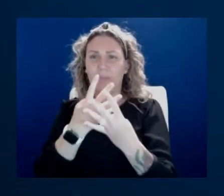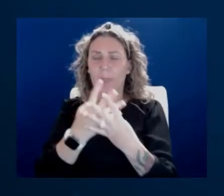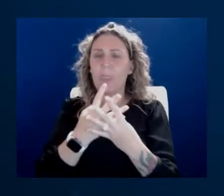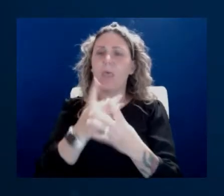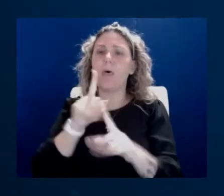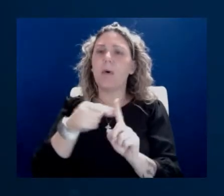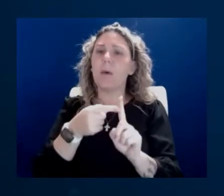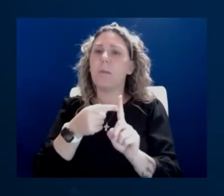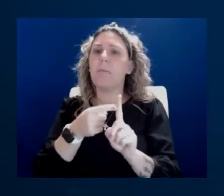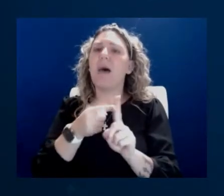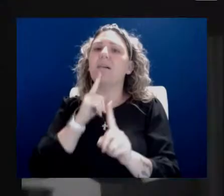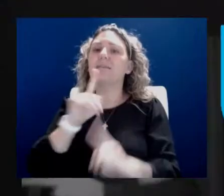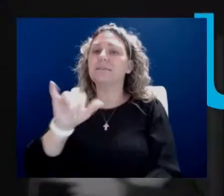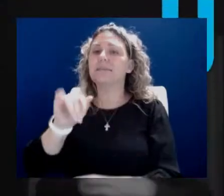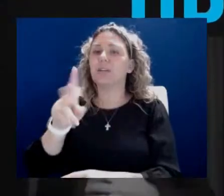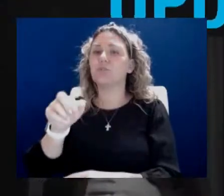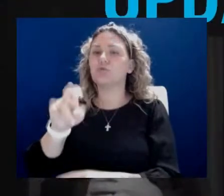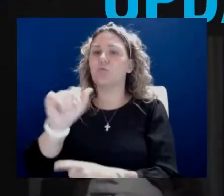at 8.